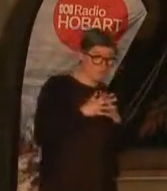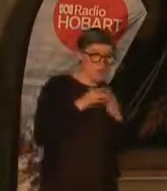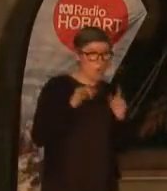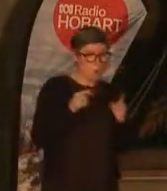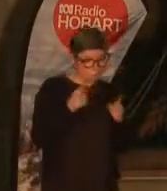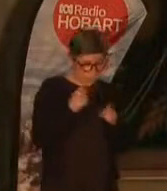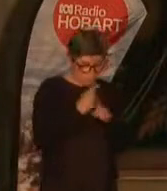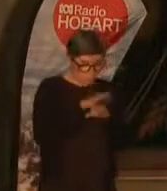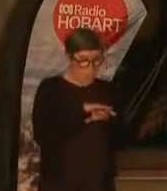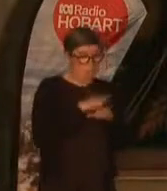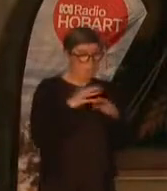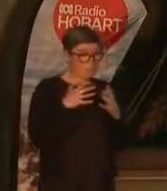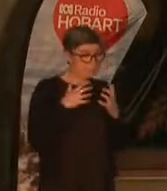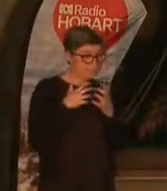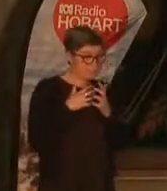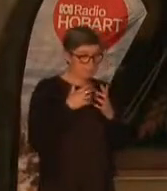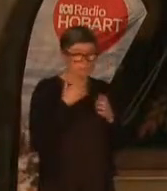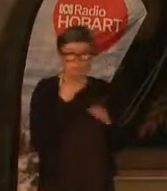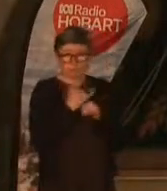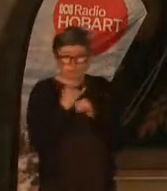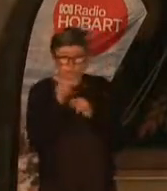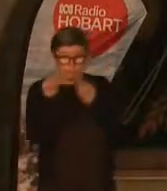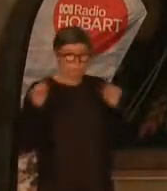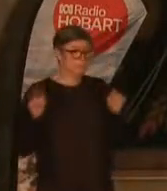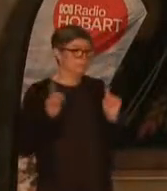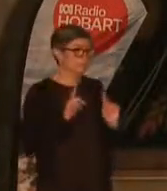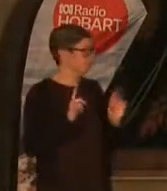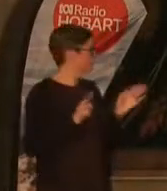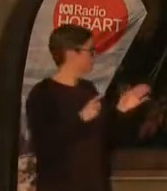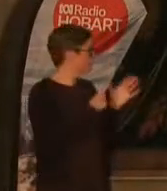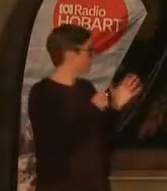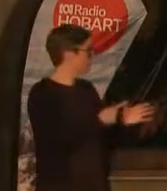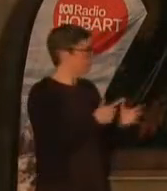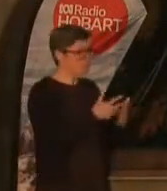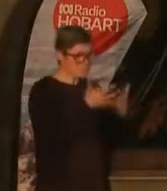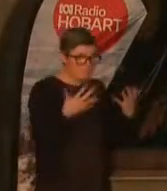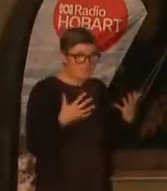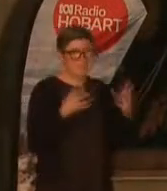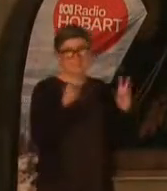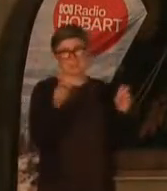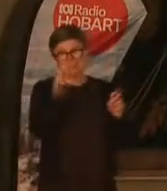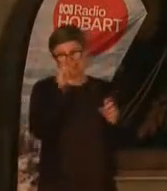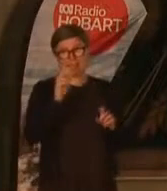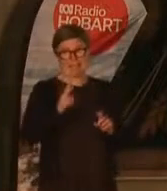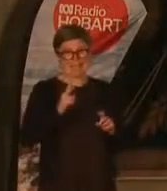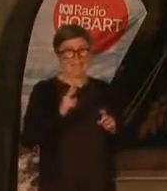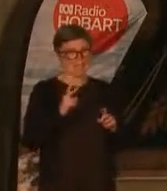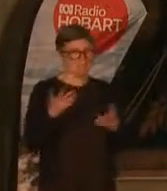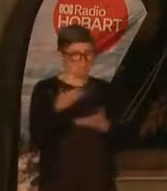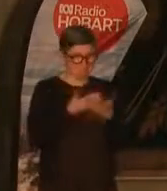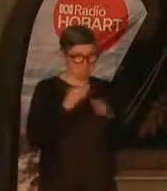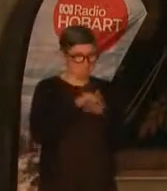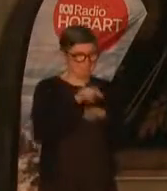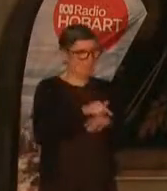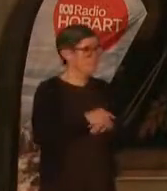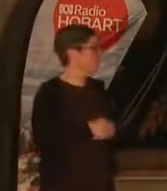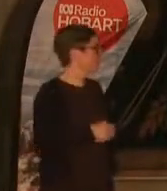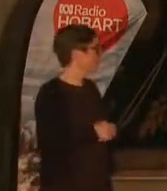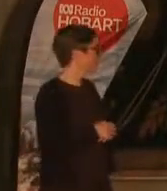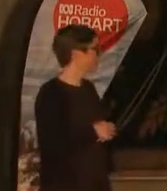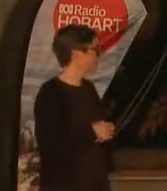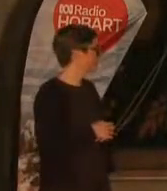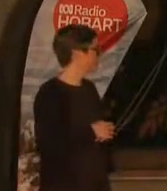yeah, or indigenising? Yeah, another huge topic. We could probably have another panel just on that. But I